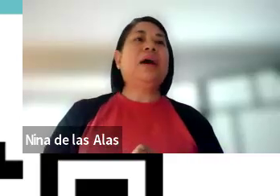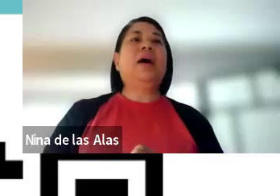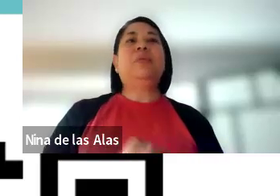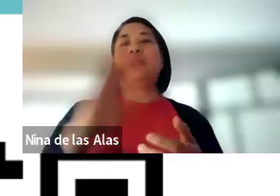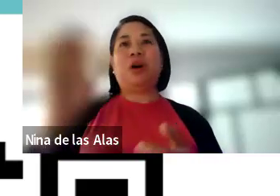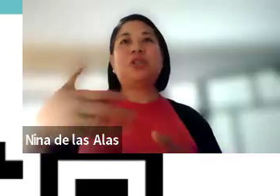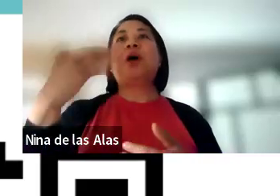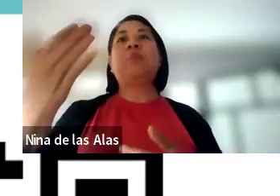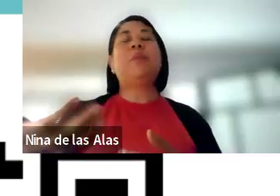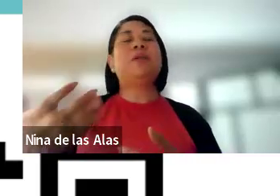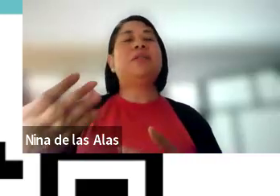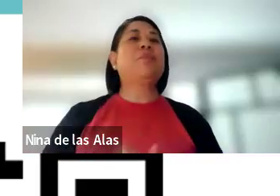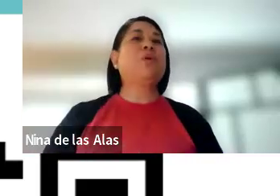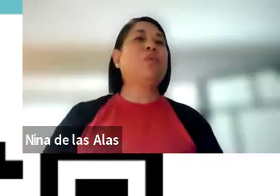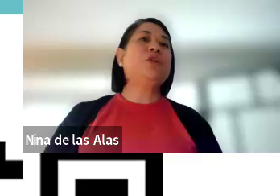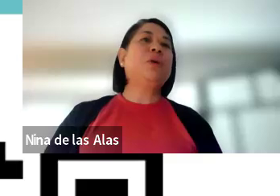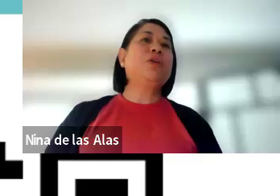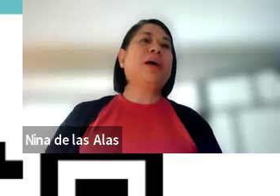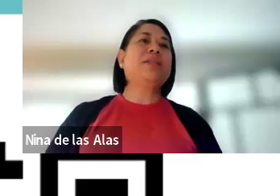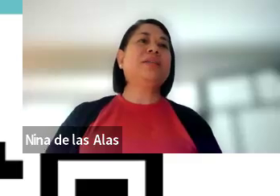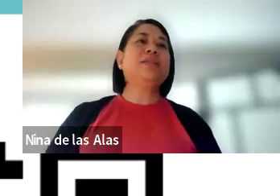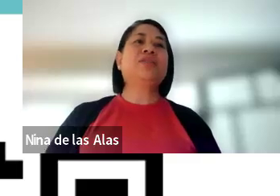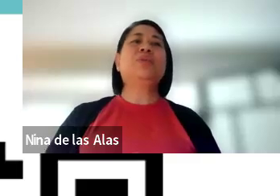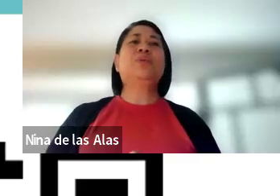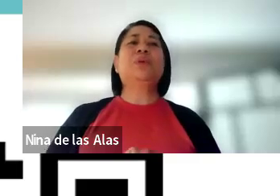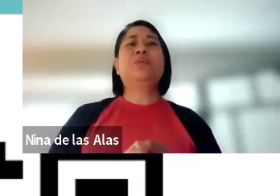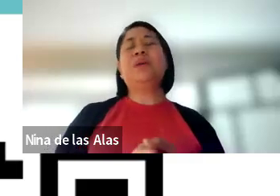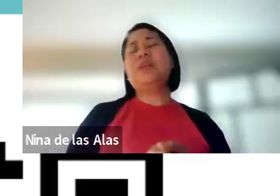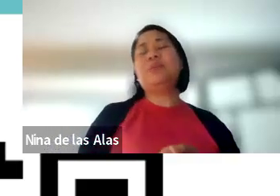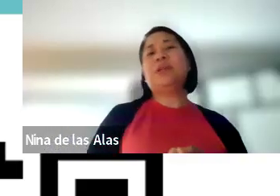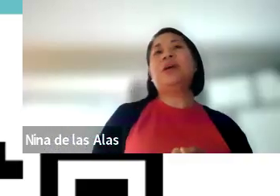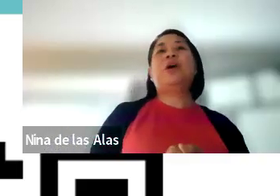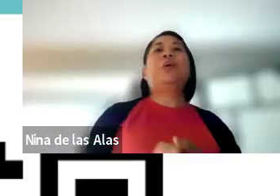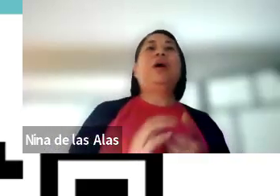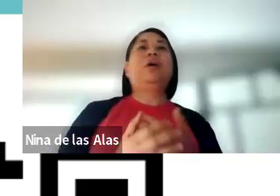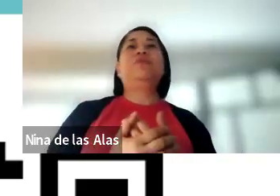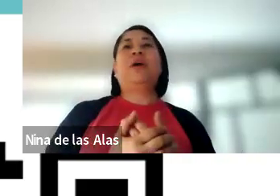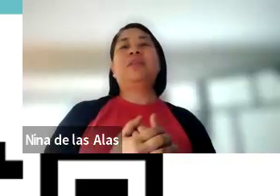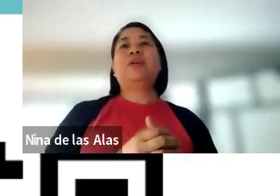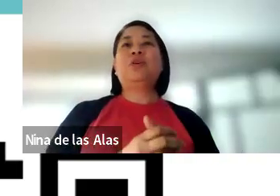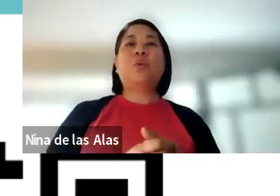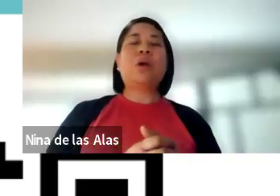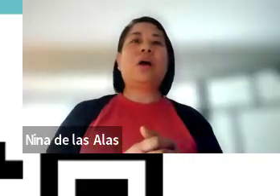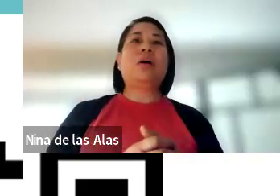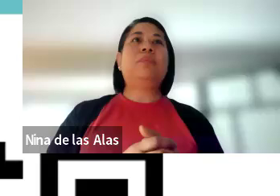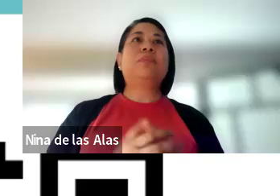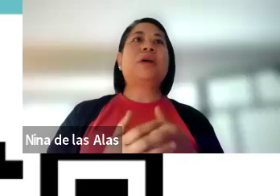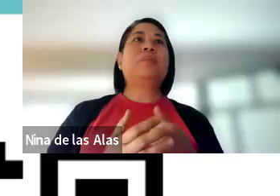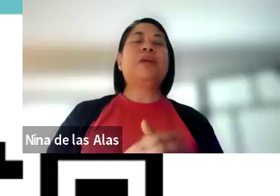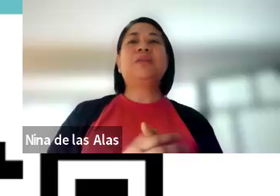link. It'll also pop up as a separate window when you exit. So we really, really find